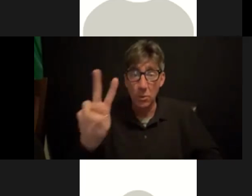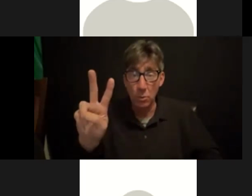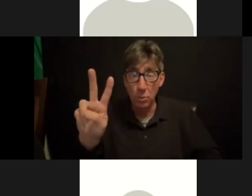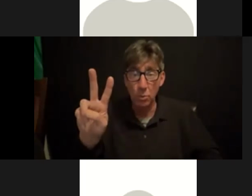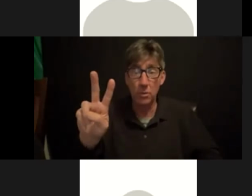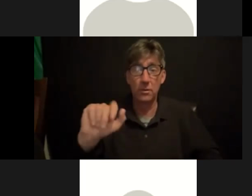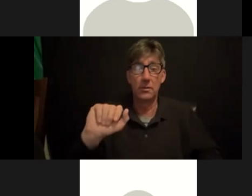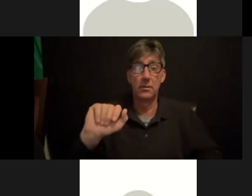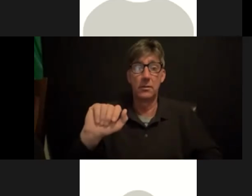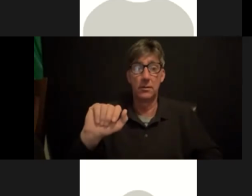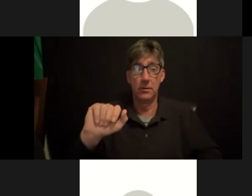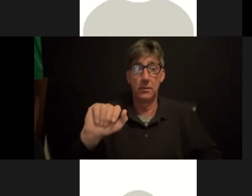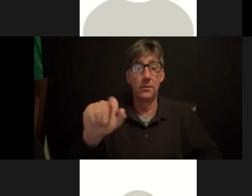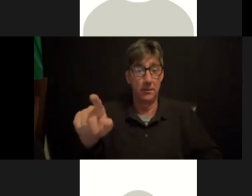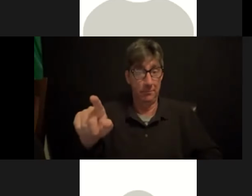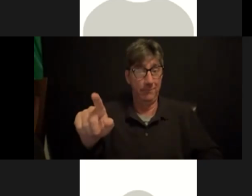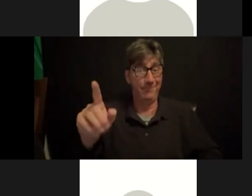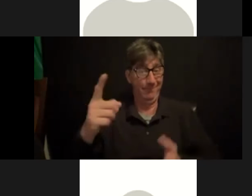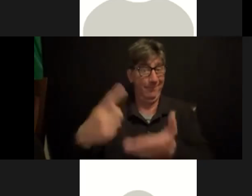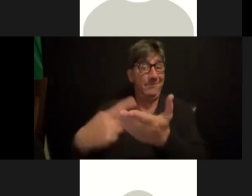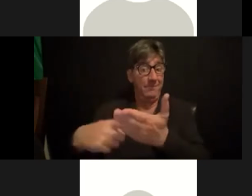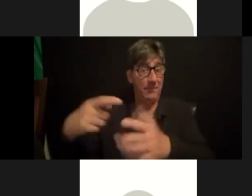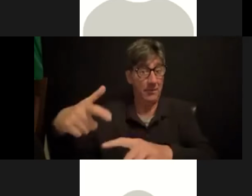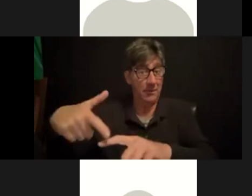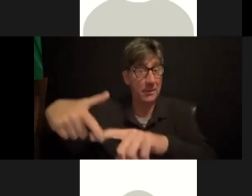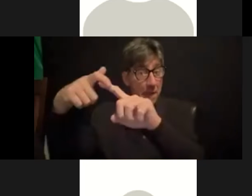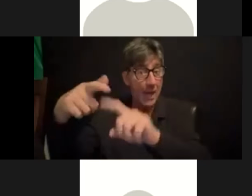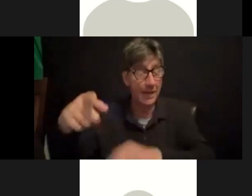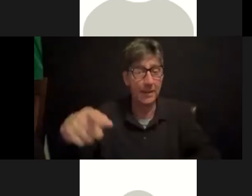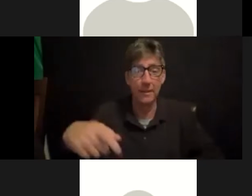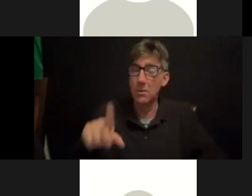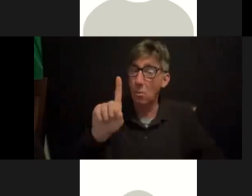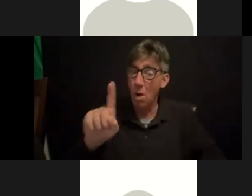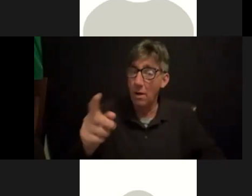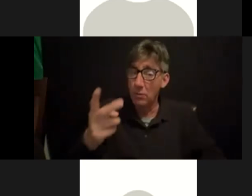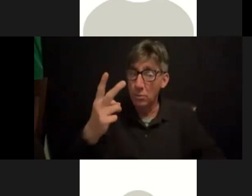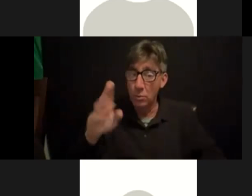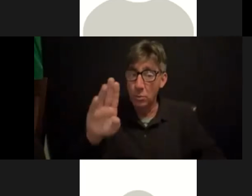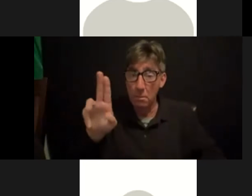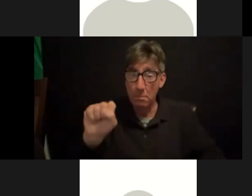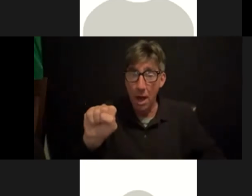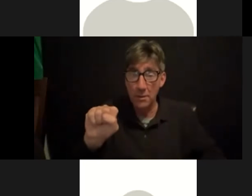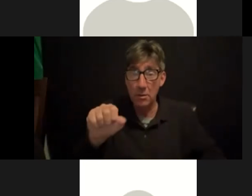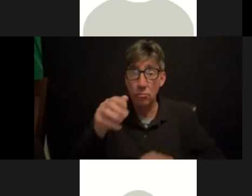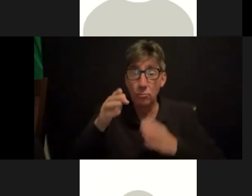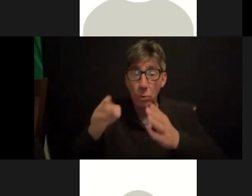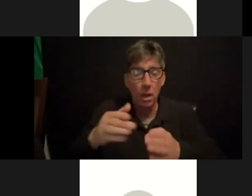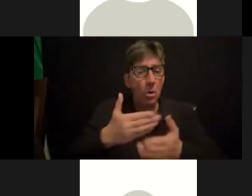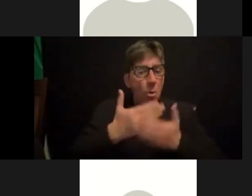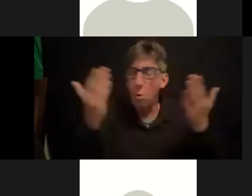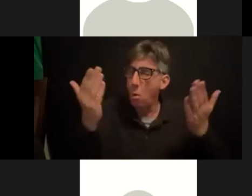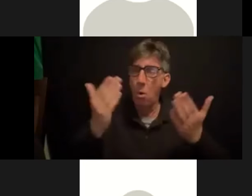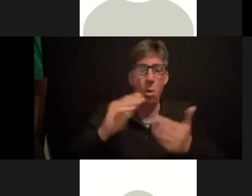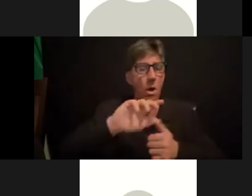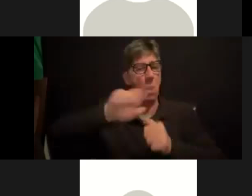is slated to be suspended. It's one of two bus routes that have absolutely no alternative for public transportation.